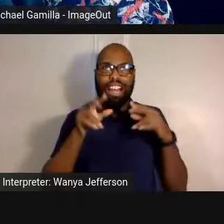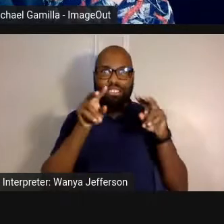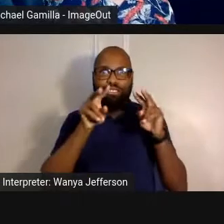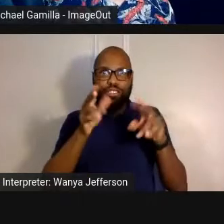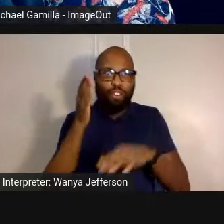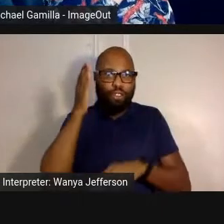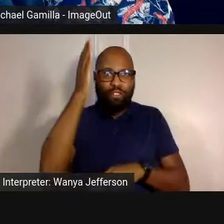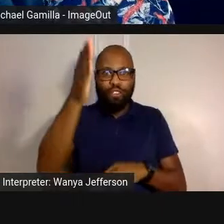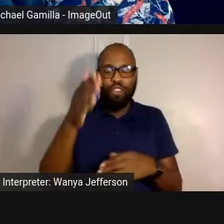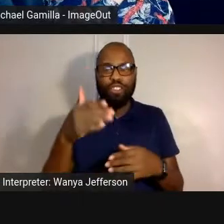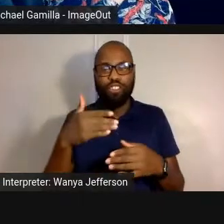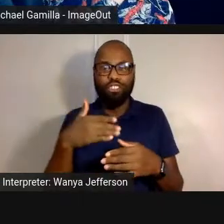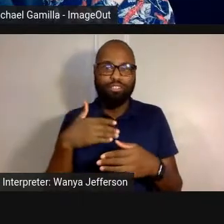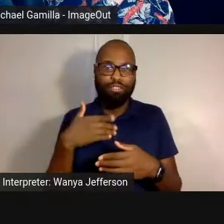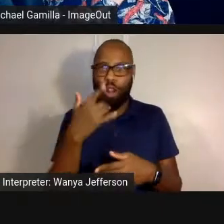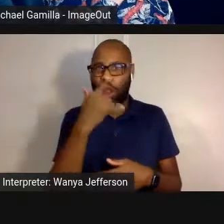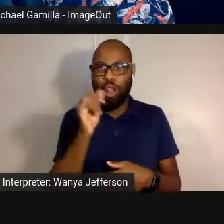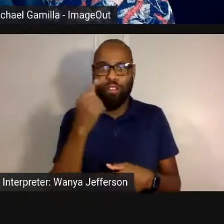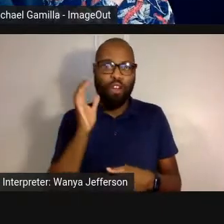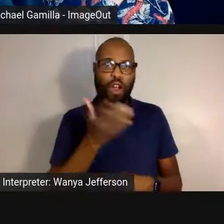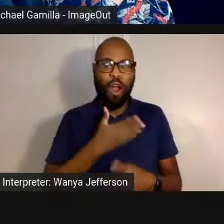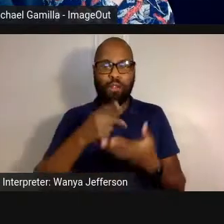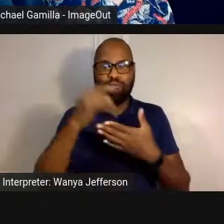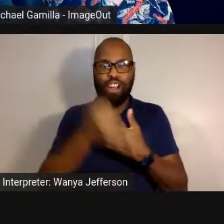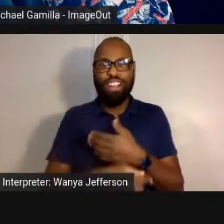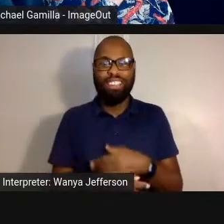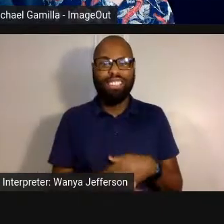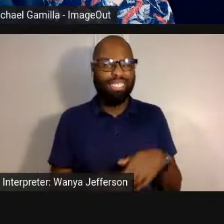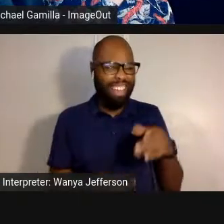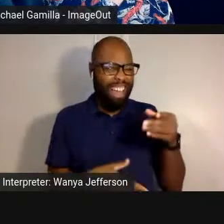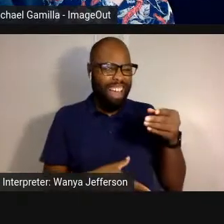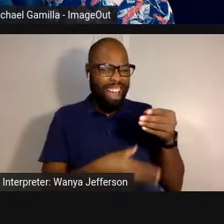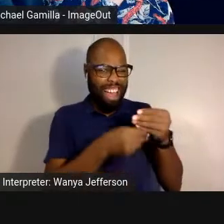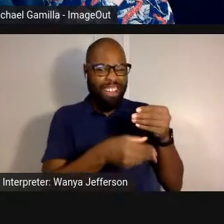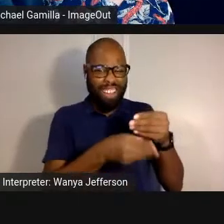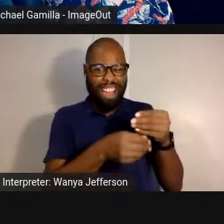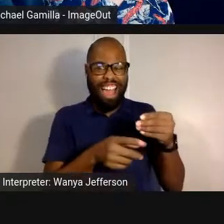the project. To add to that, I mean, I will say I'm very happy.